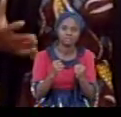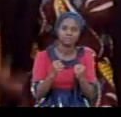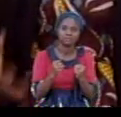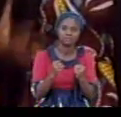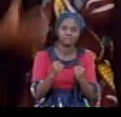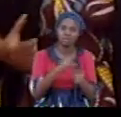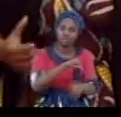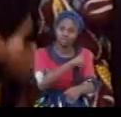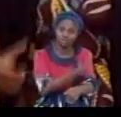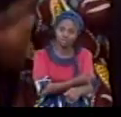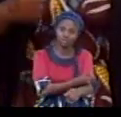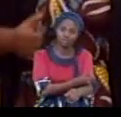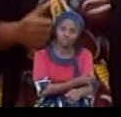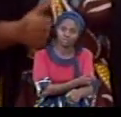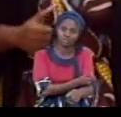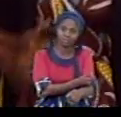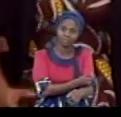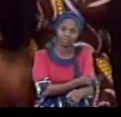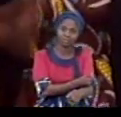authority,